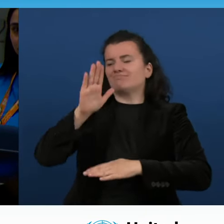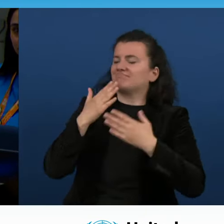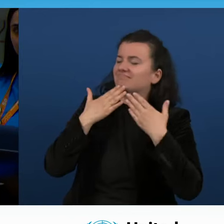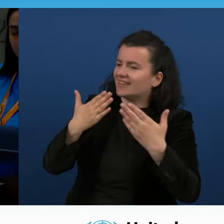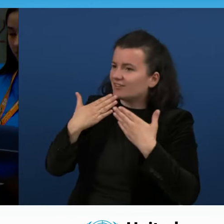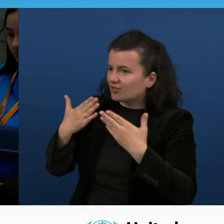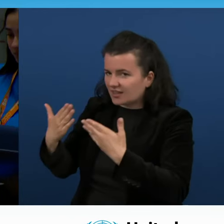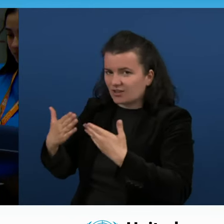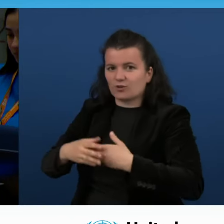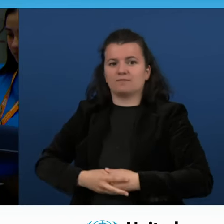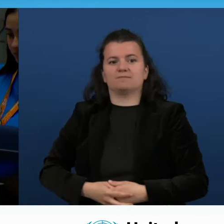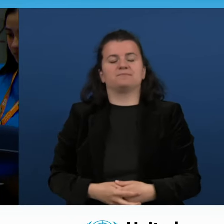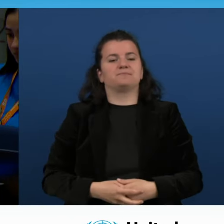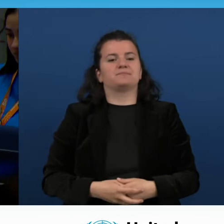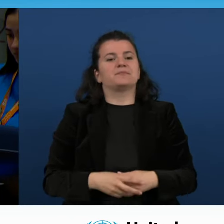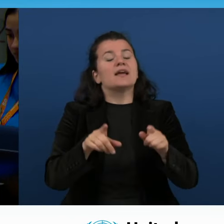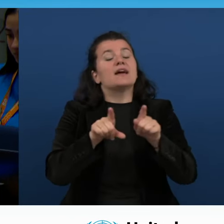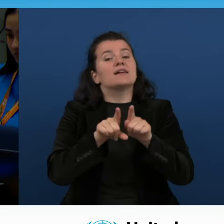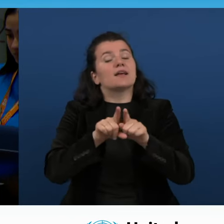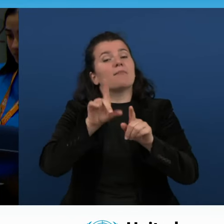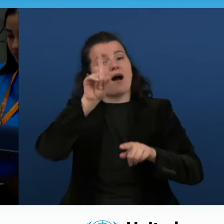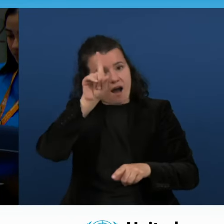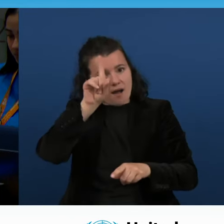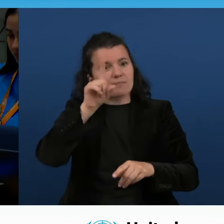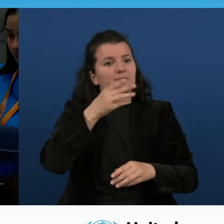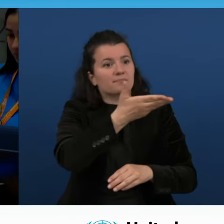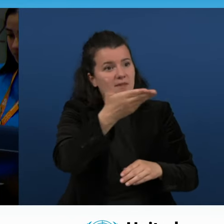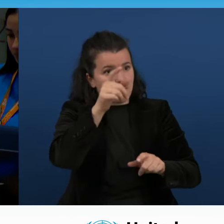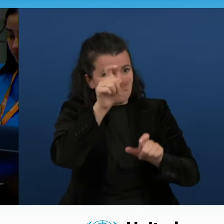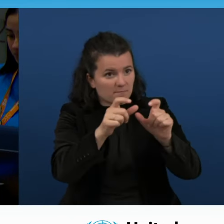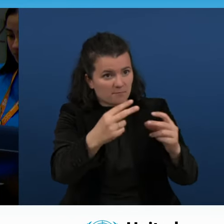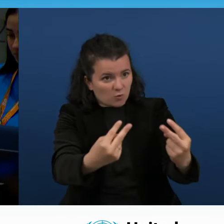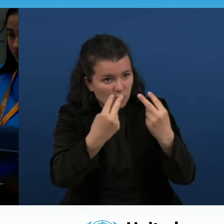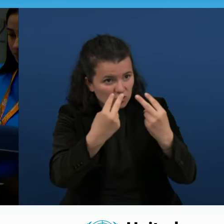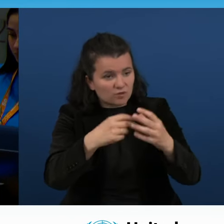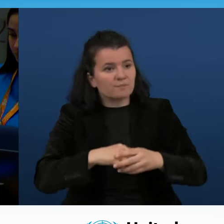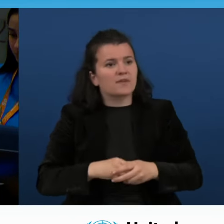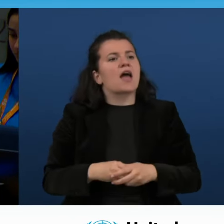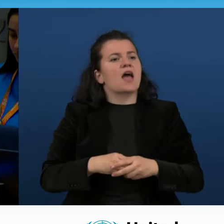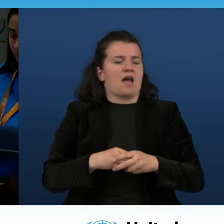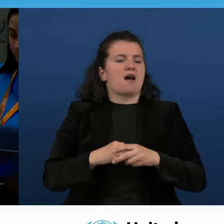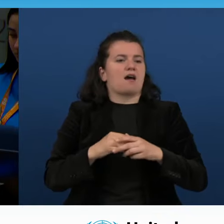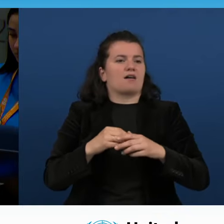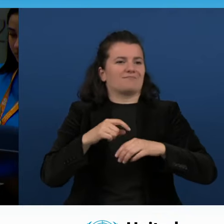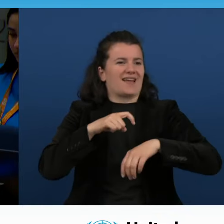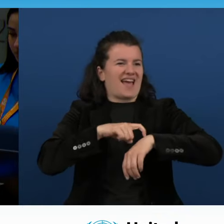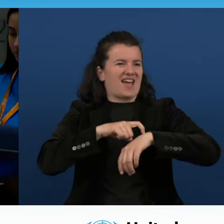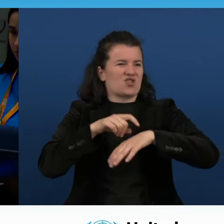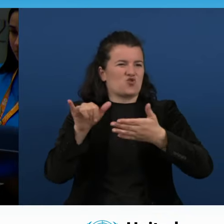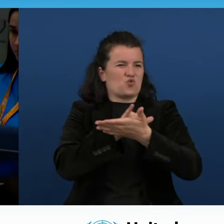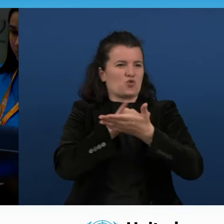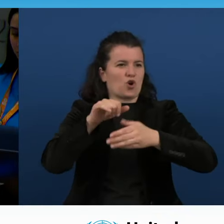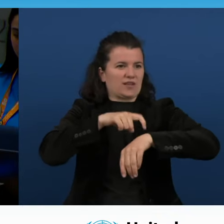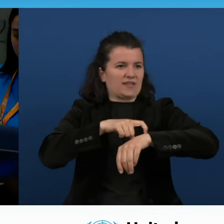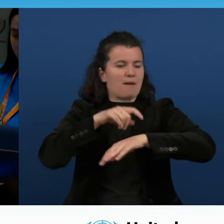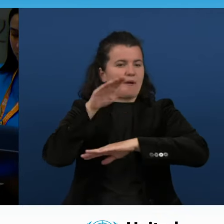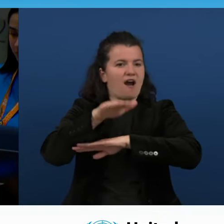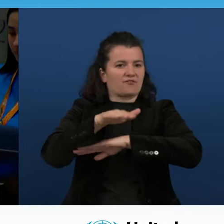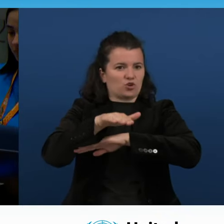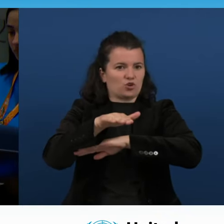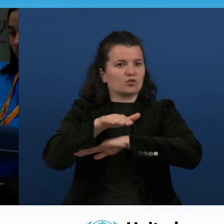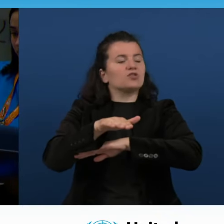meeting, I would like to remind participants that the forum will reconvene this afternoon in this chamber for a spotlight